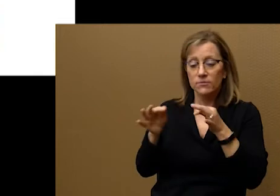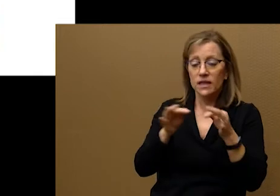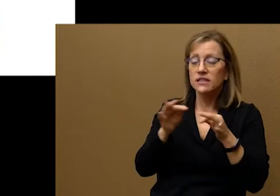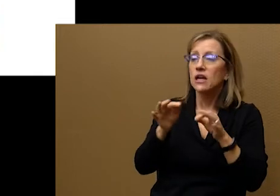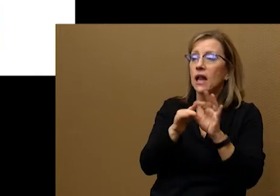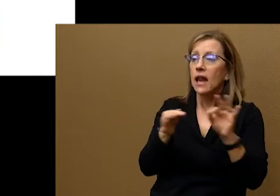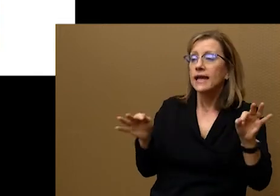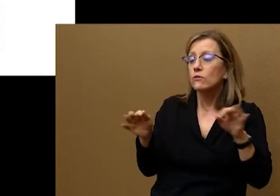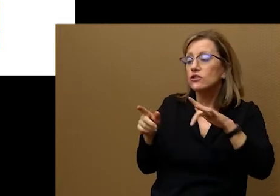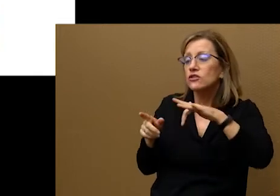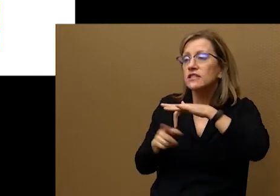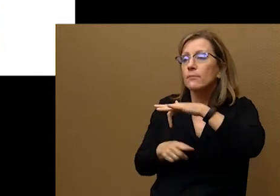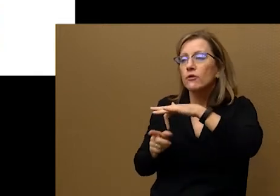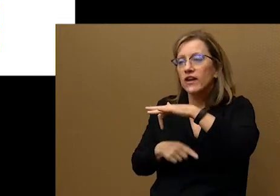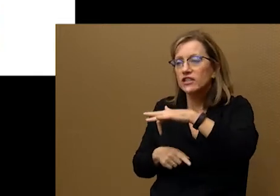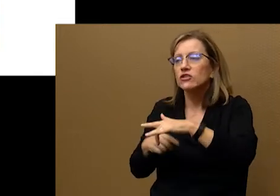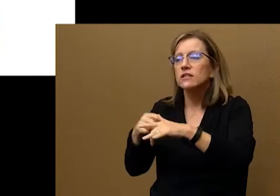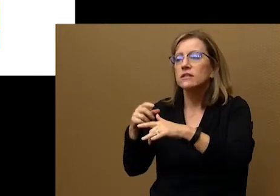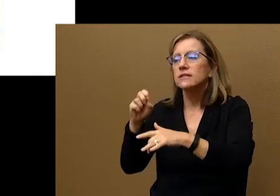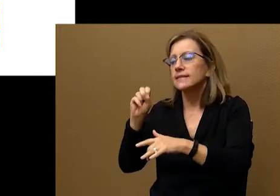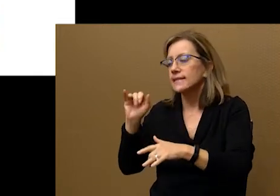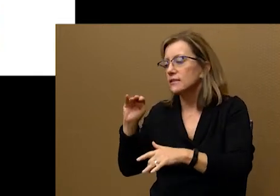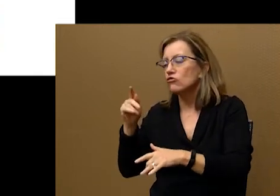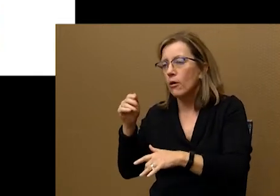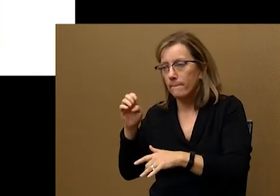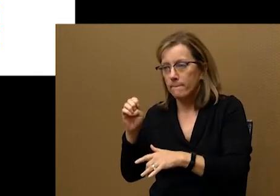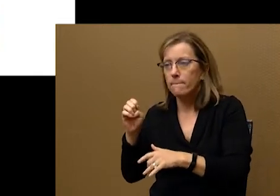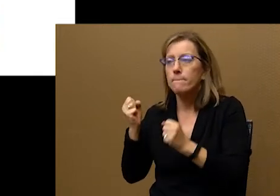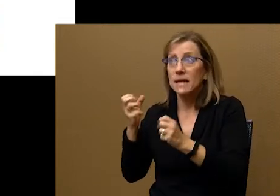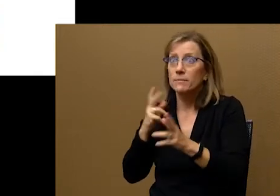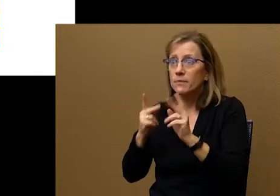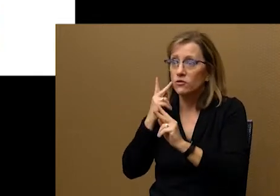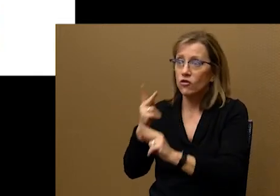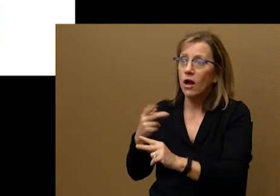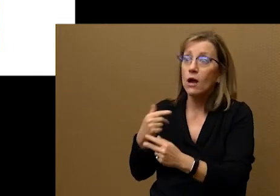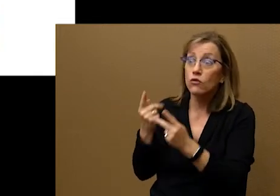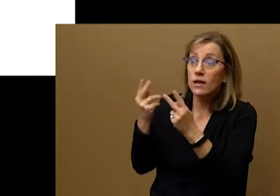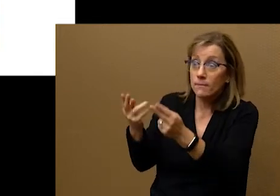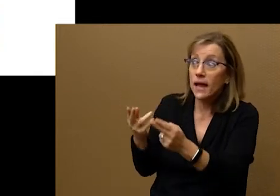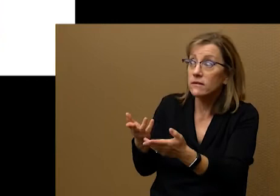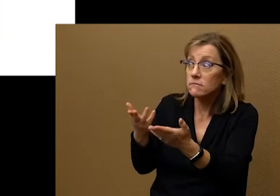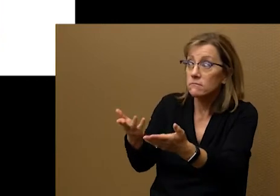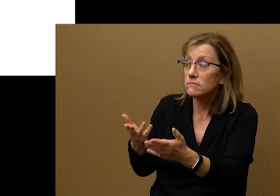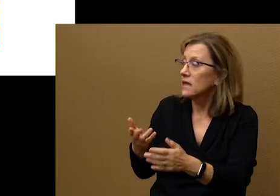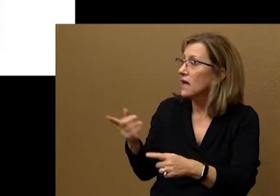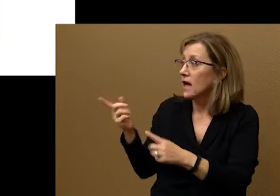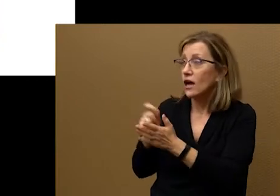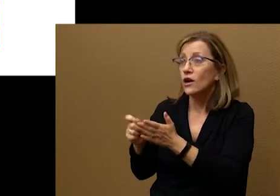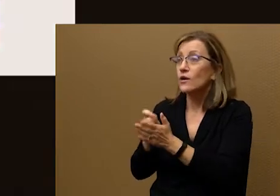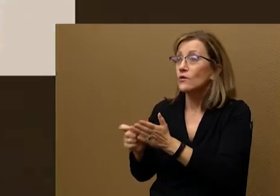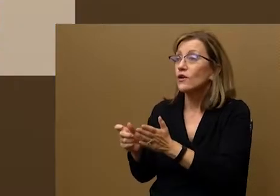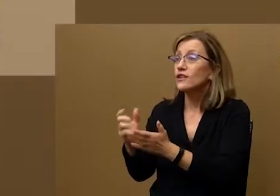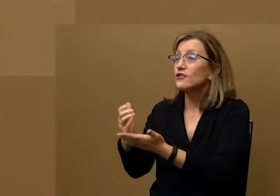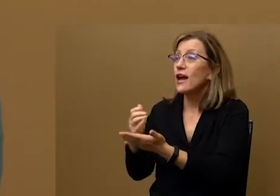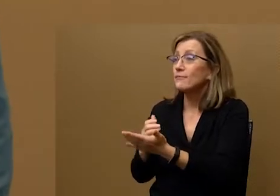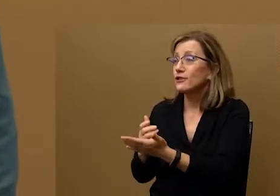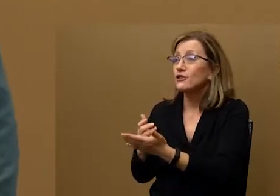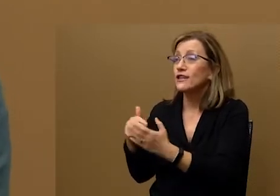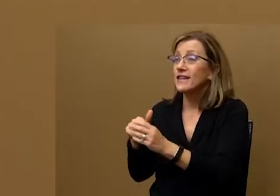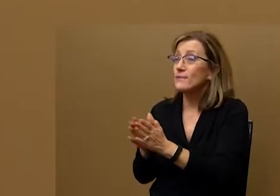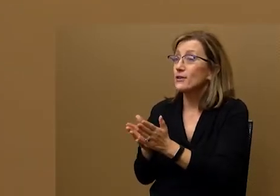where he explains language deprivation syndrome. Many people have seen this presentation. I recommend it to you. I also got him to write a book